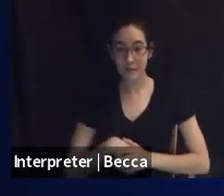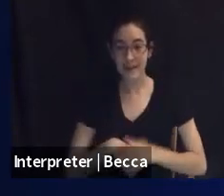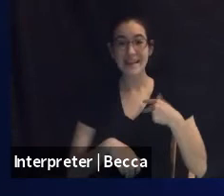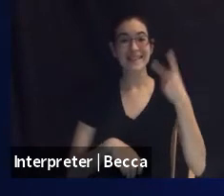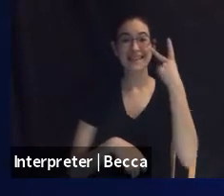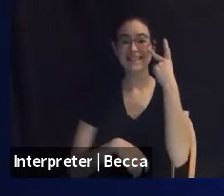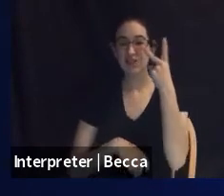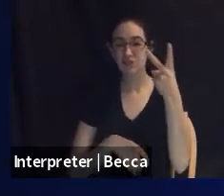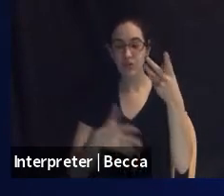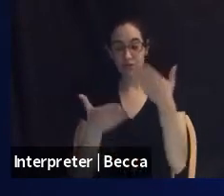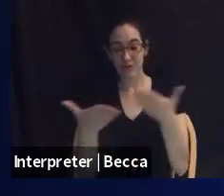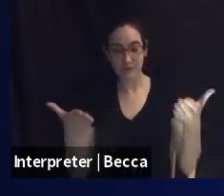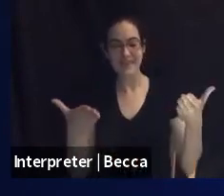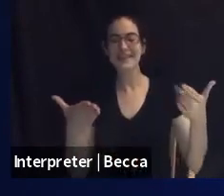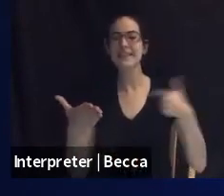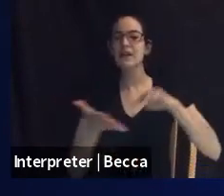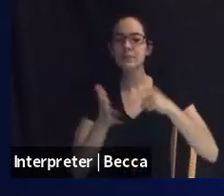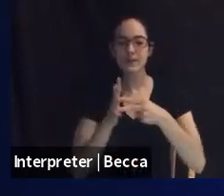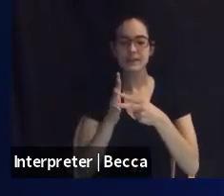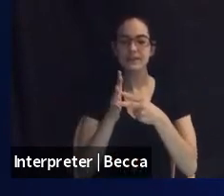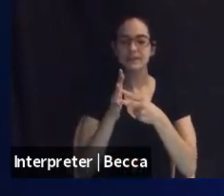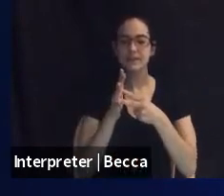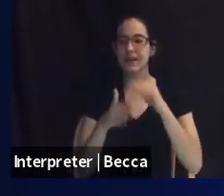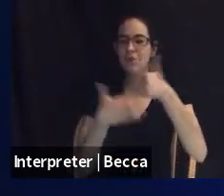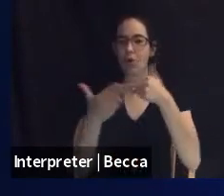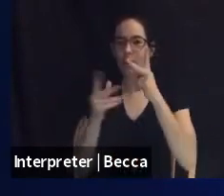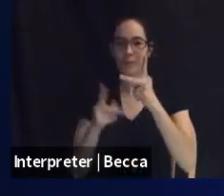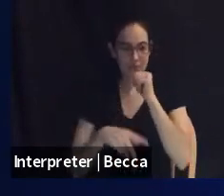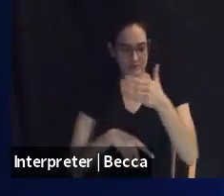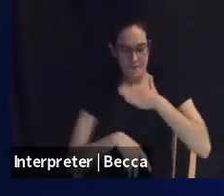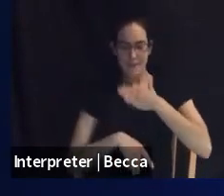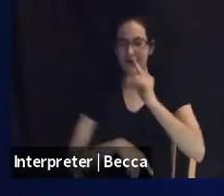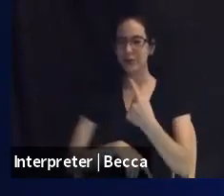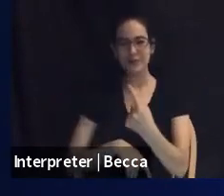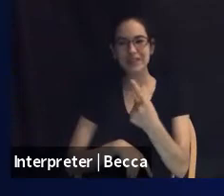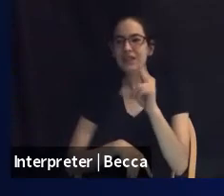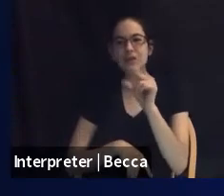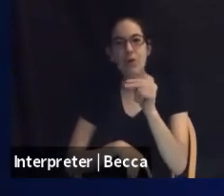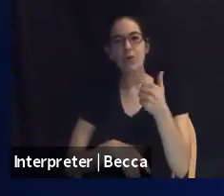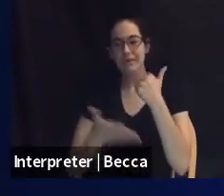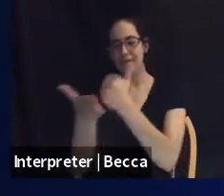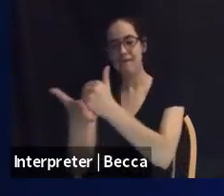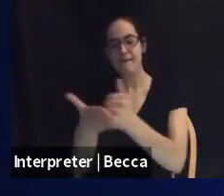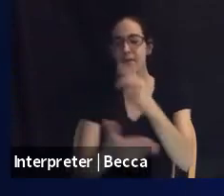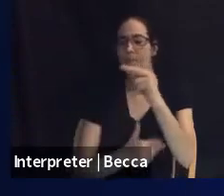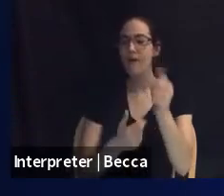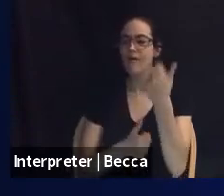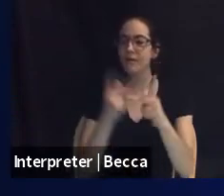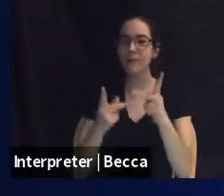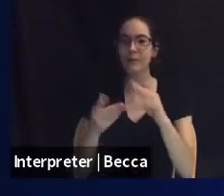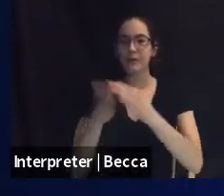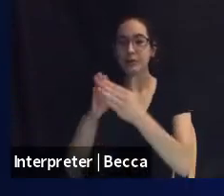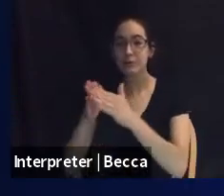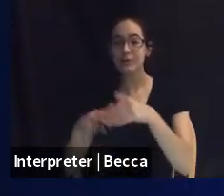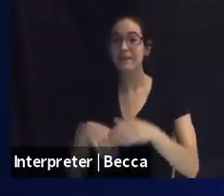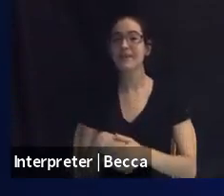to everybody else. So they sold stuff and they helped each other and they helped the poor and they helped the widows and those who were in need and those who had more felt